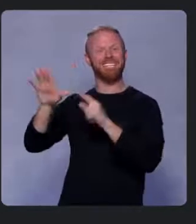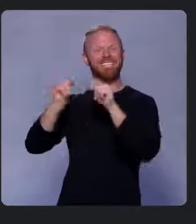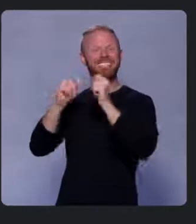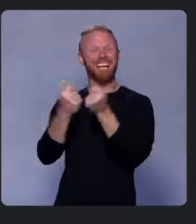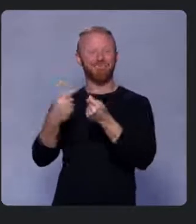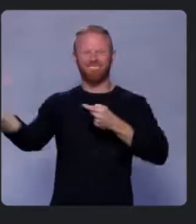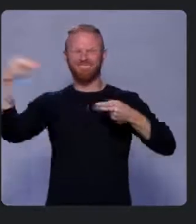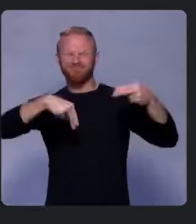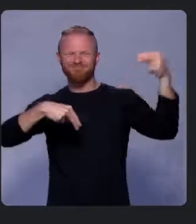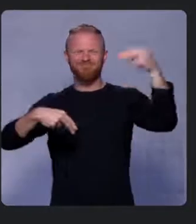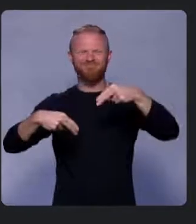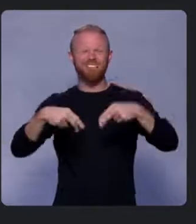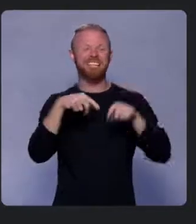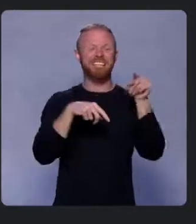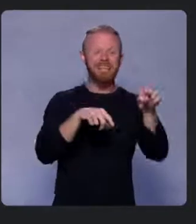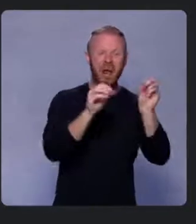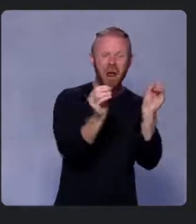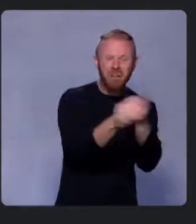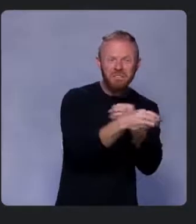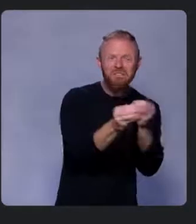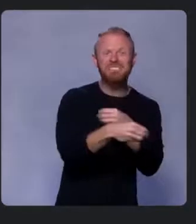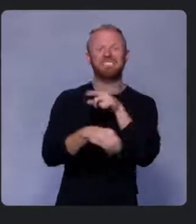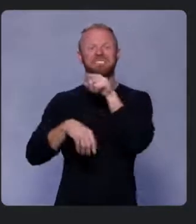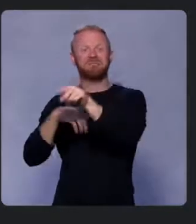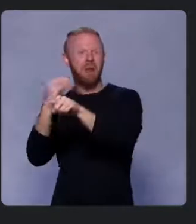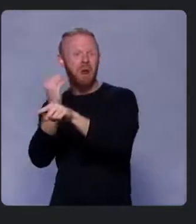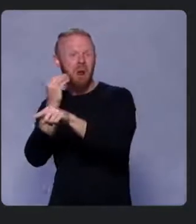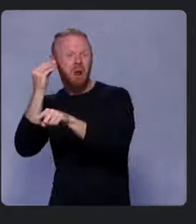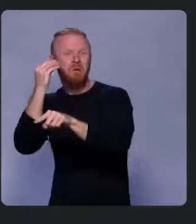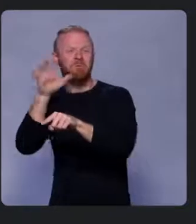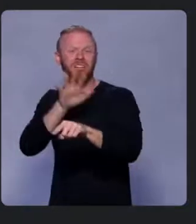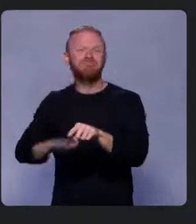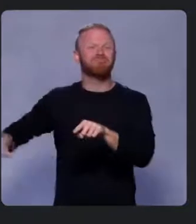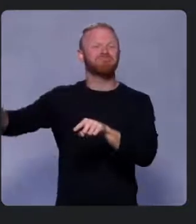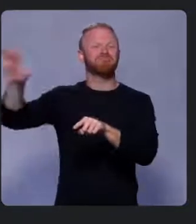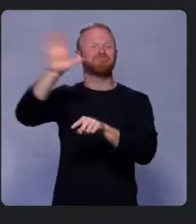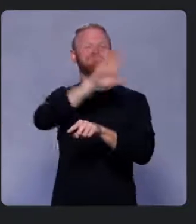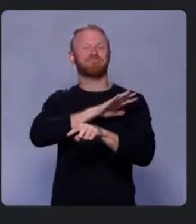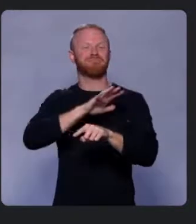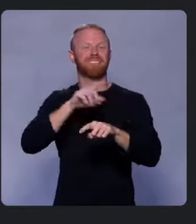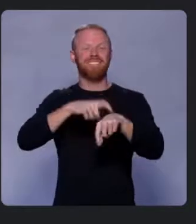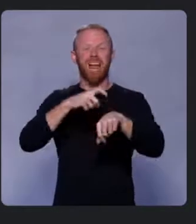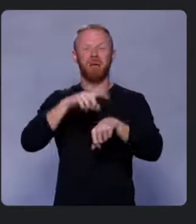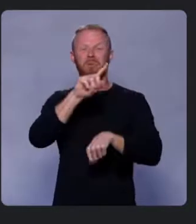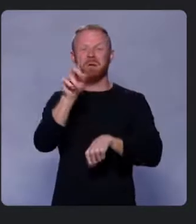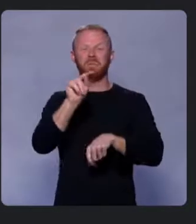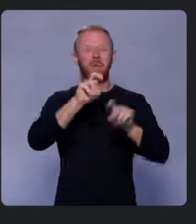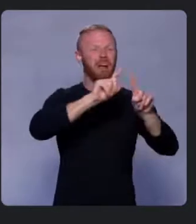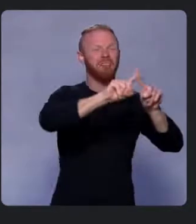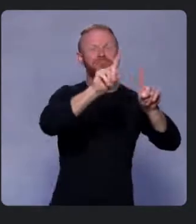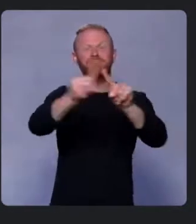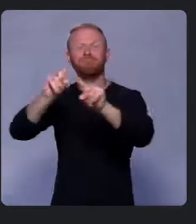from offices, from home, and everywhere in between, connecting across time zones and continents.